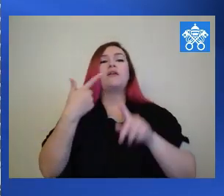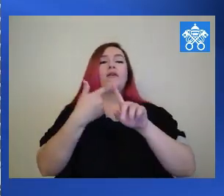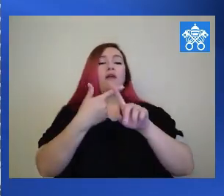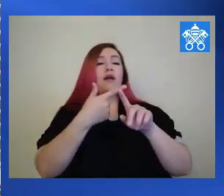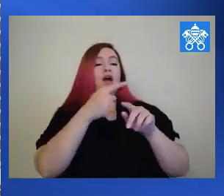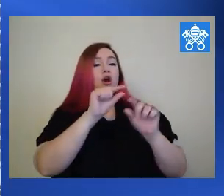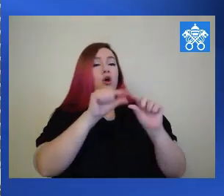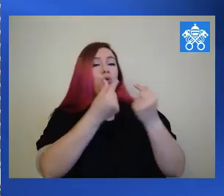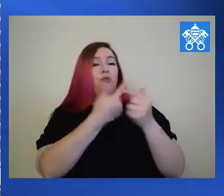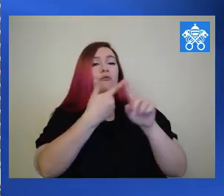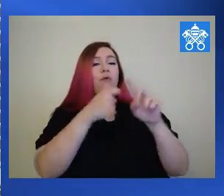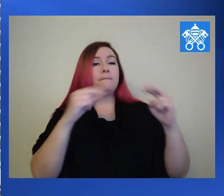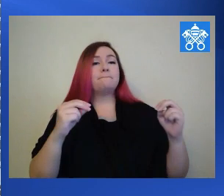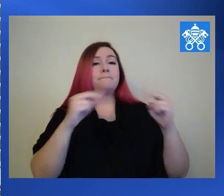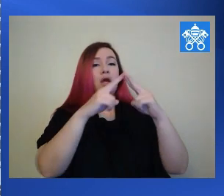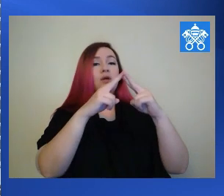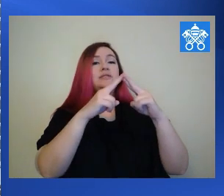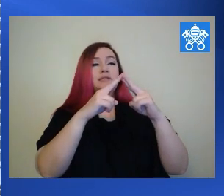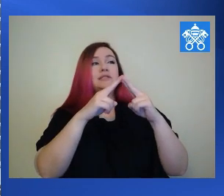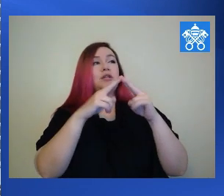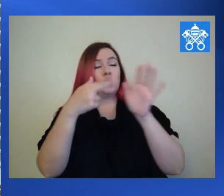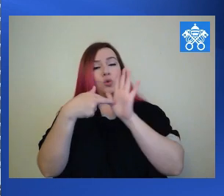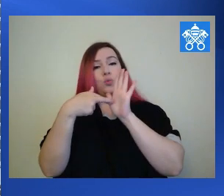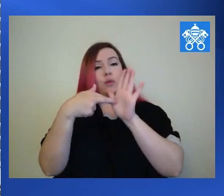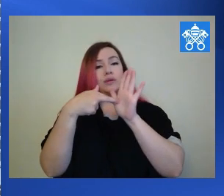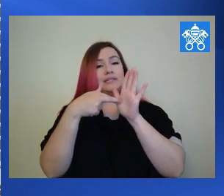Paris, representatives